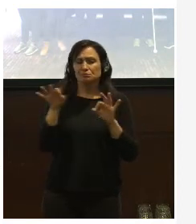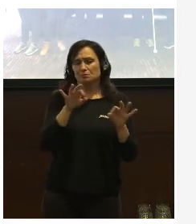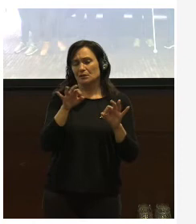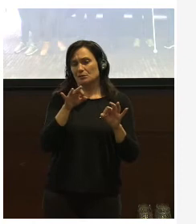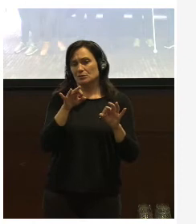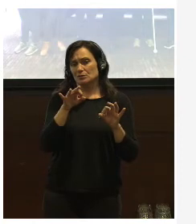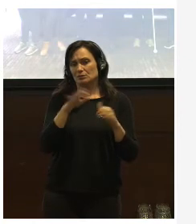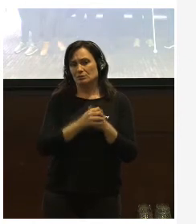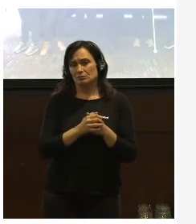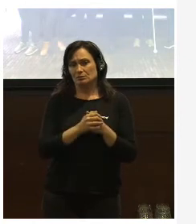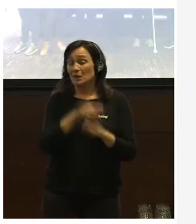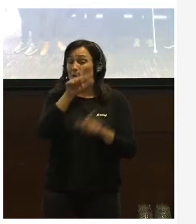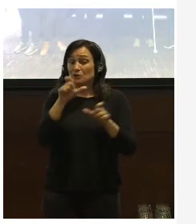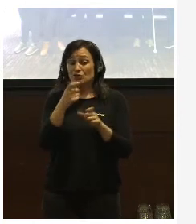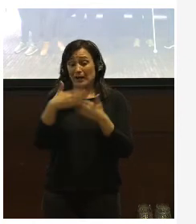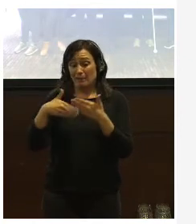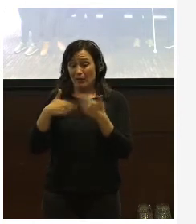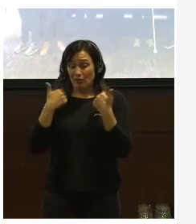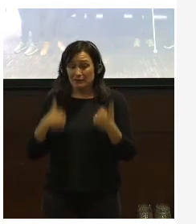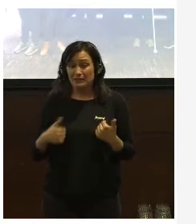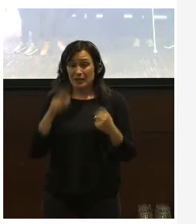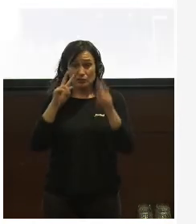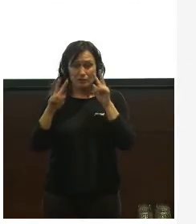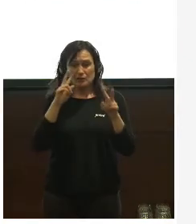limitations. So that's what really we are specialized in.